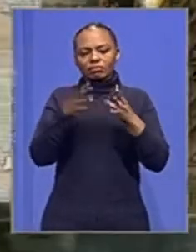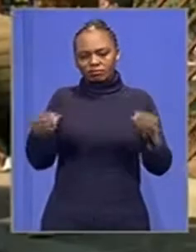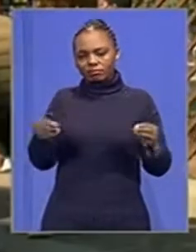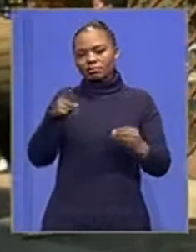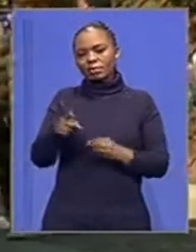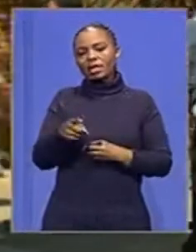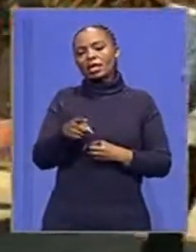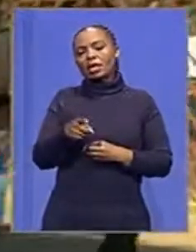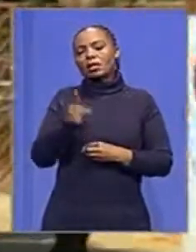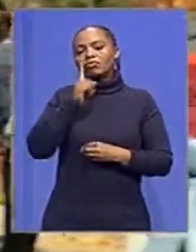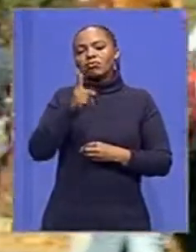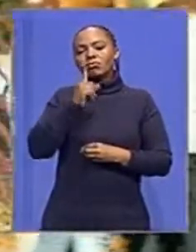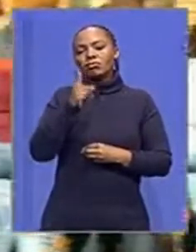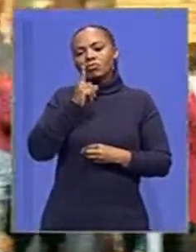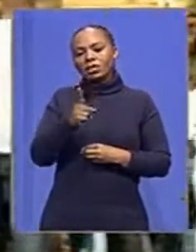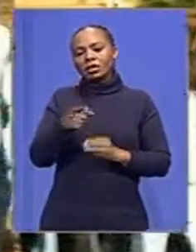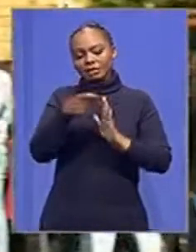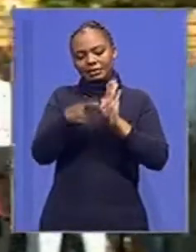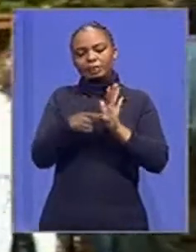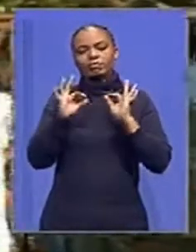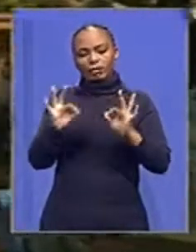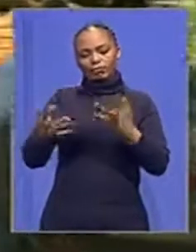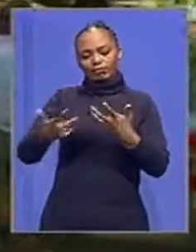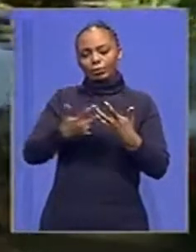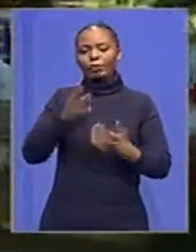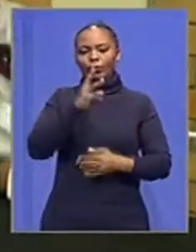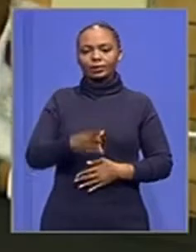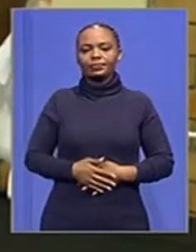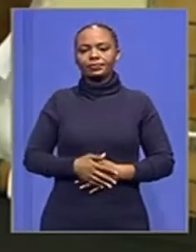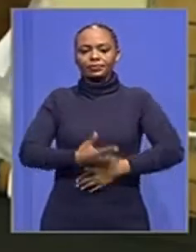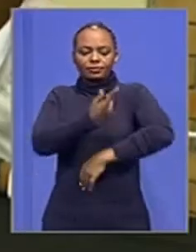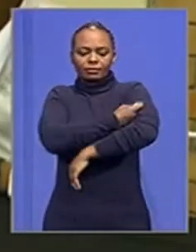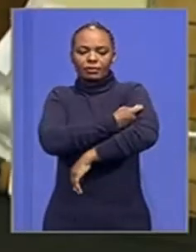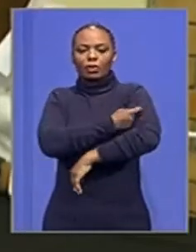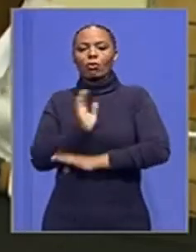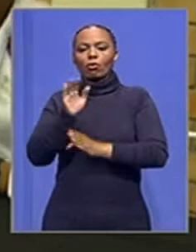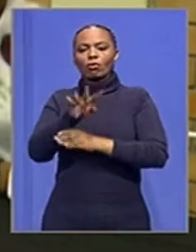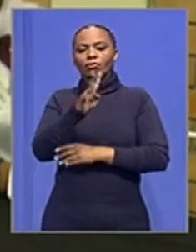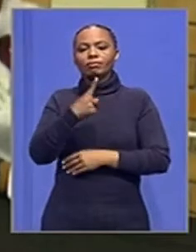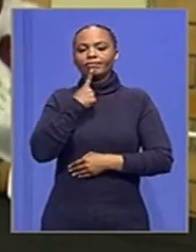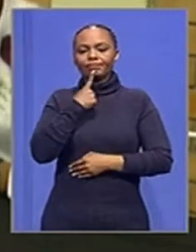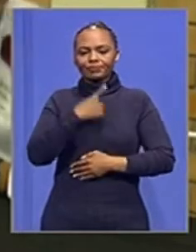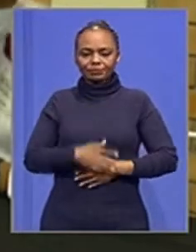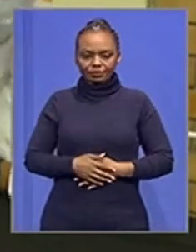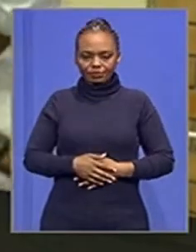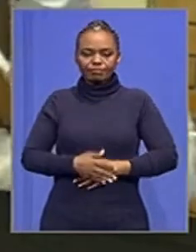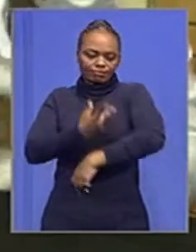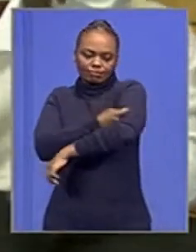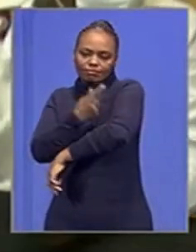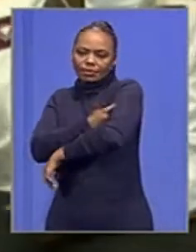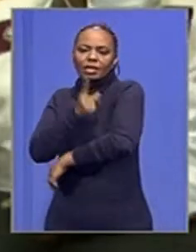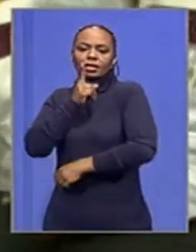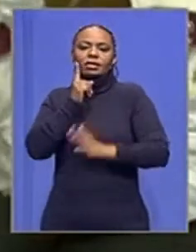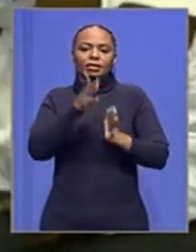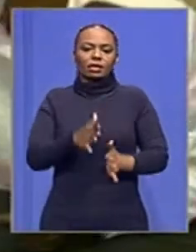la thuto ka nako ye e beilwego. Go šetše go entile ba dikete tše 14. Bothata jo ba itemogela go bjona mo